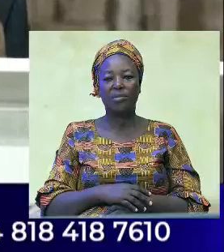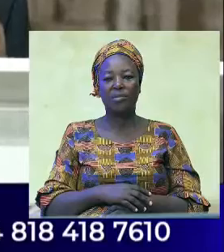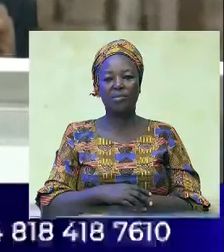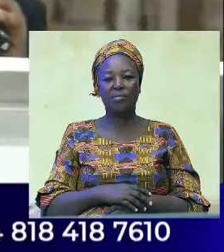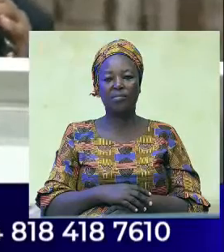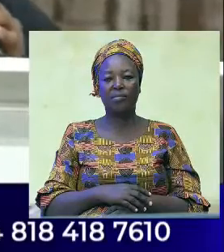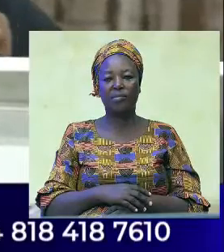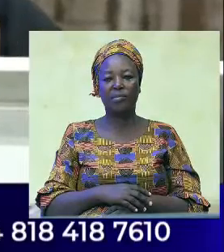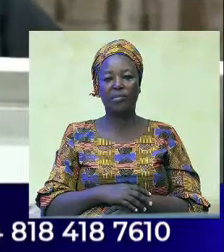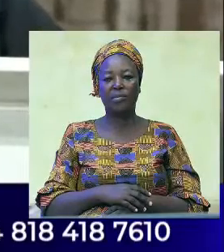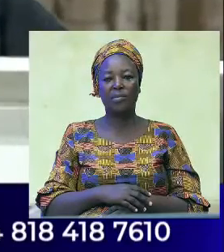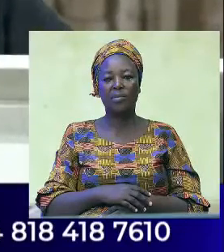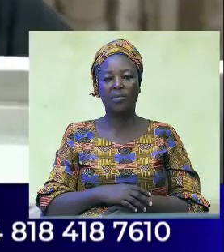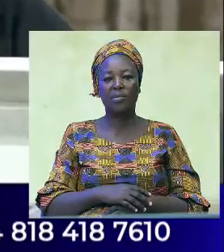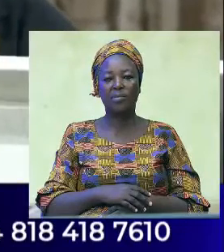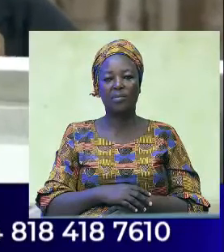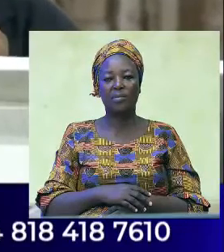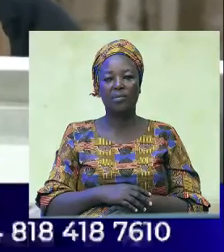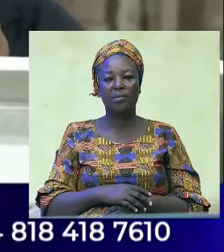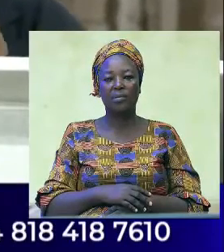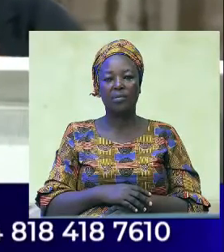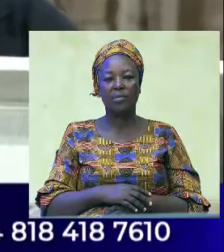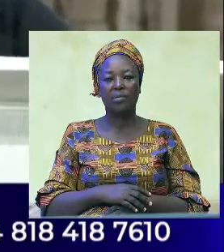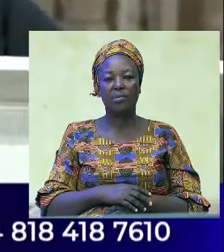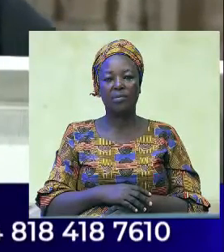miracle, bring them out.